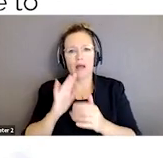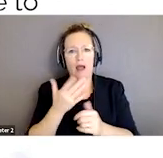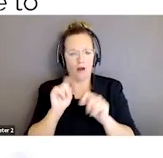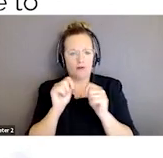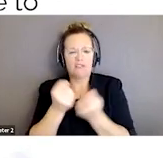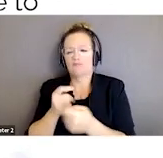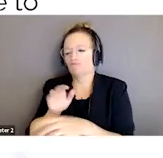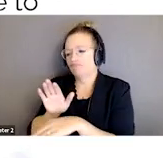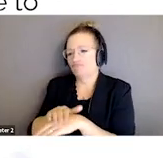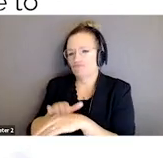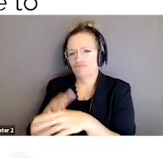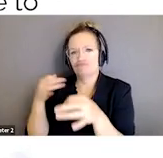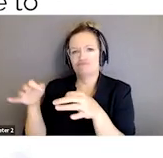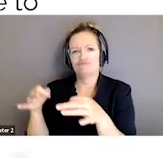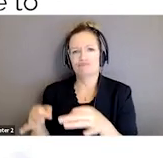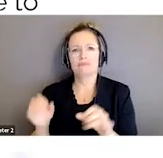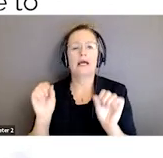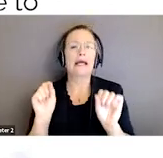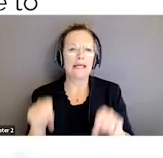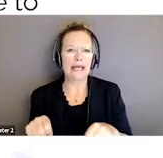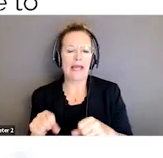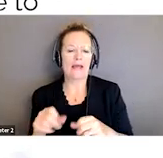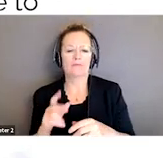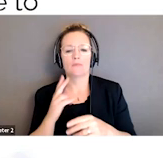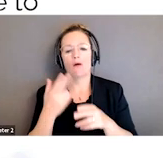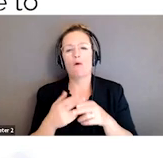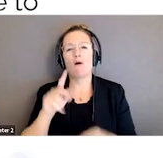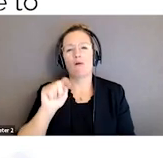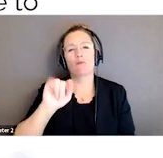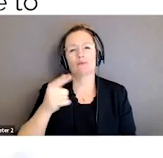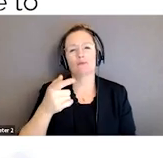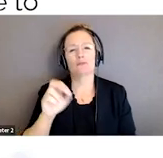advice received from them on that particular topic.